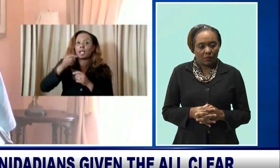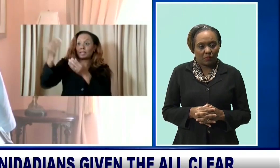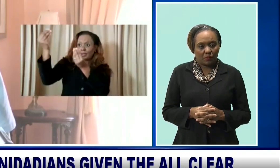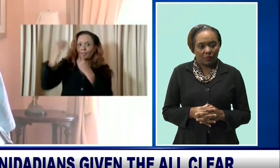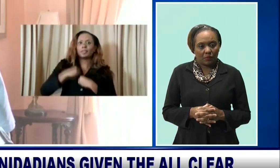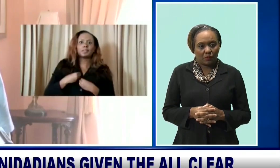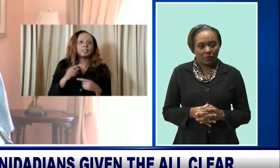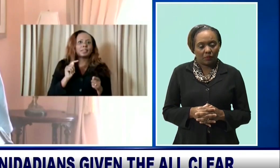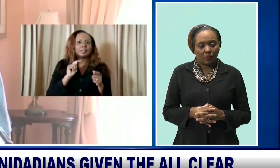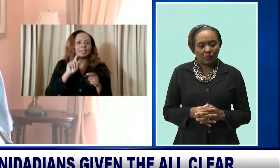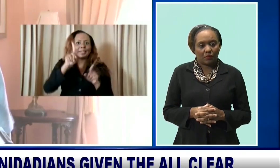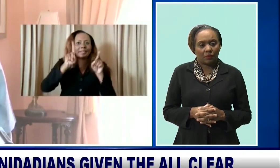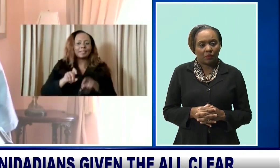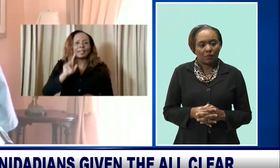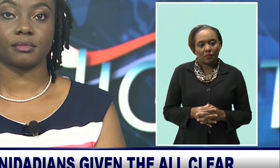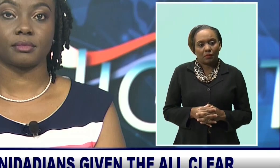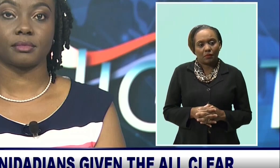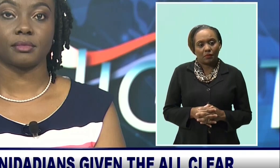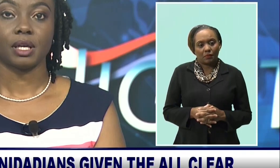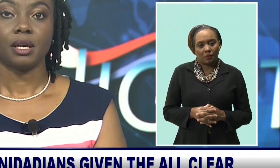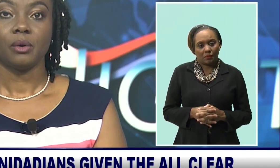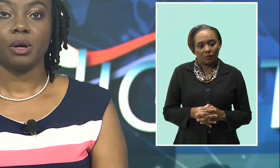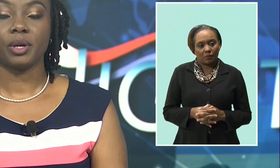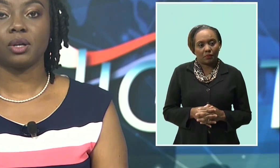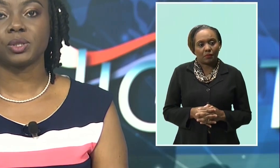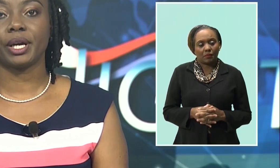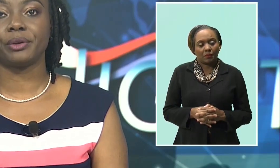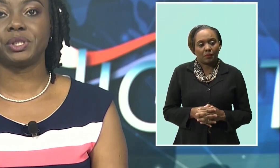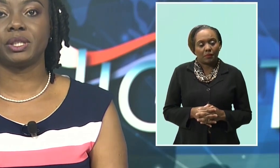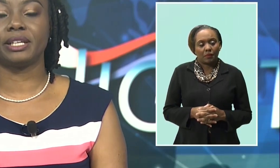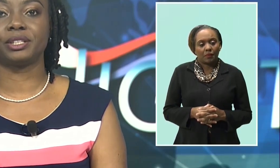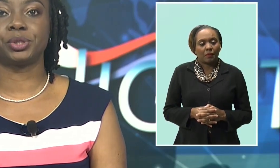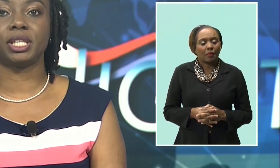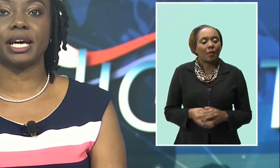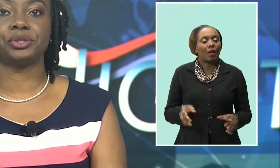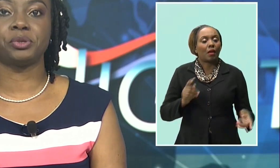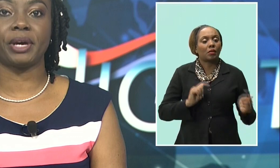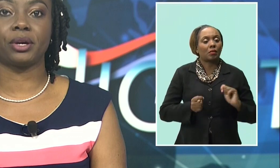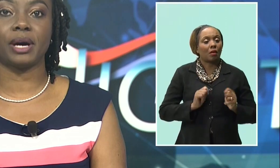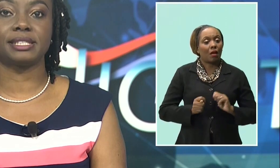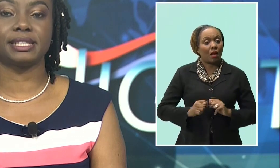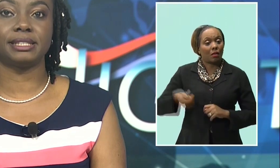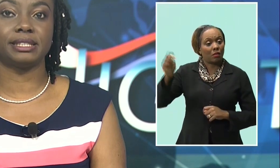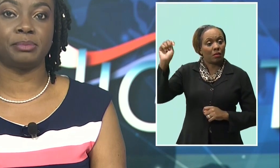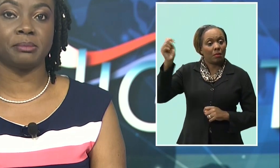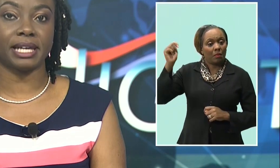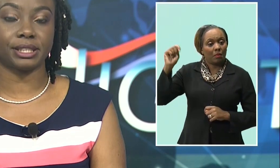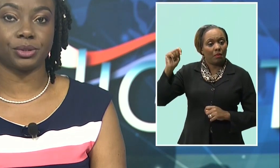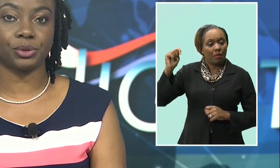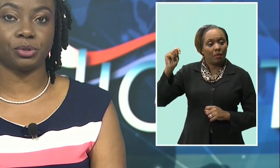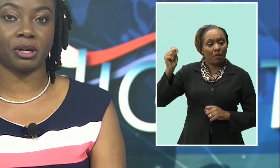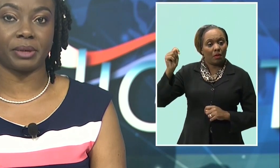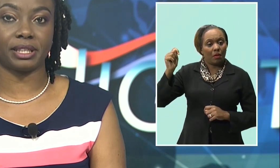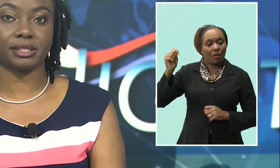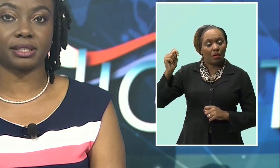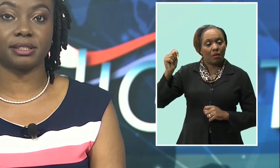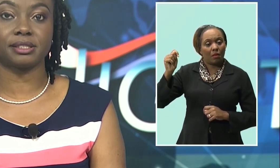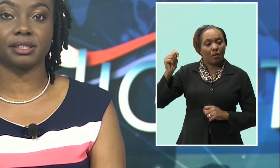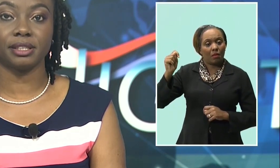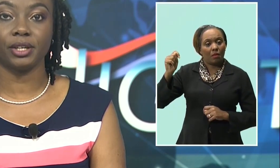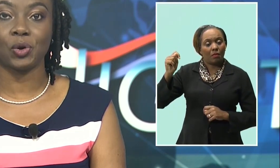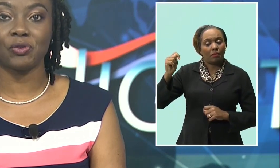us to facilitate that. Well, we're also hearing tonight that Trinidad and Tobago has sent a diplomatic note to